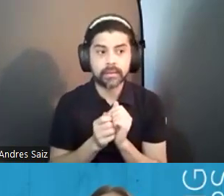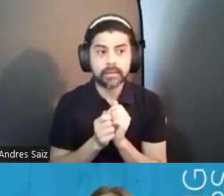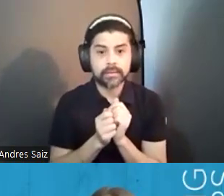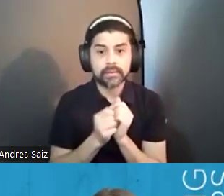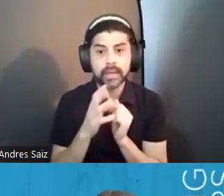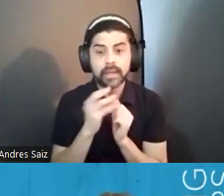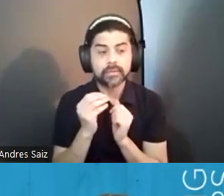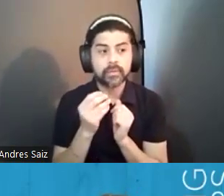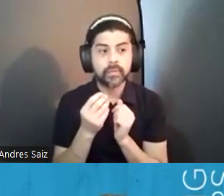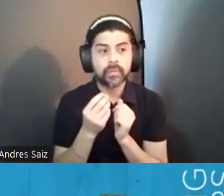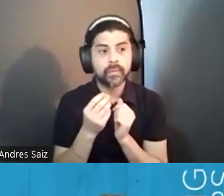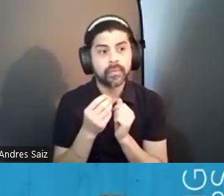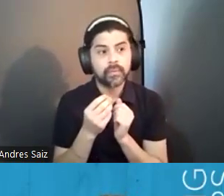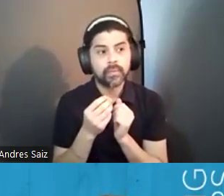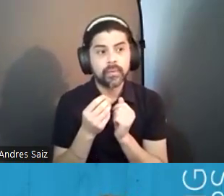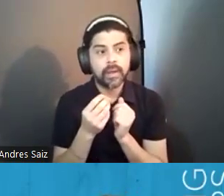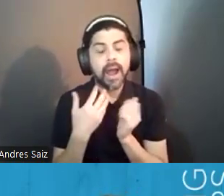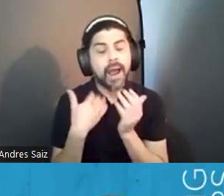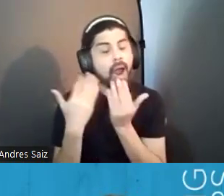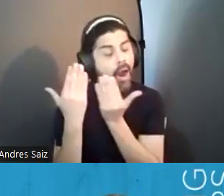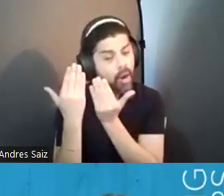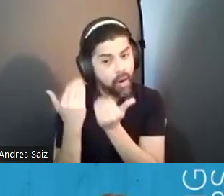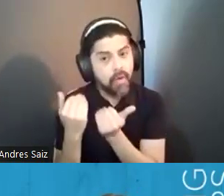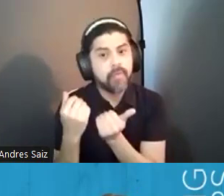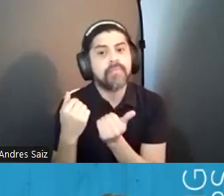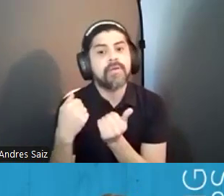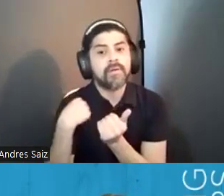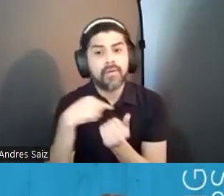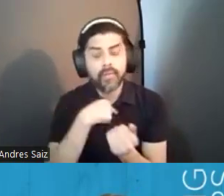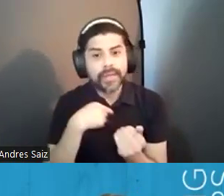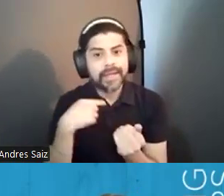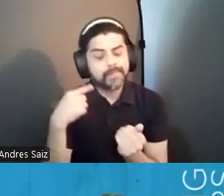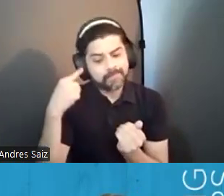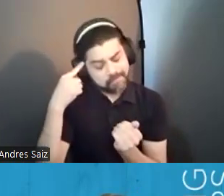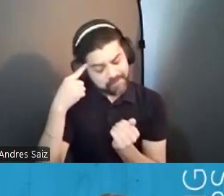And so I hope that we can take the time